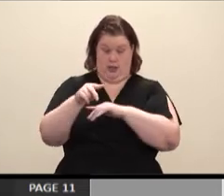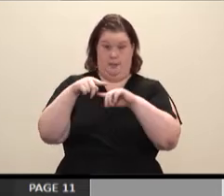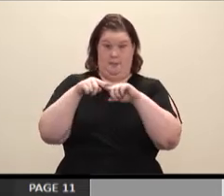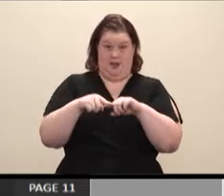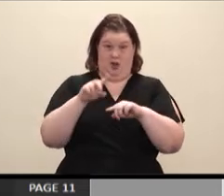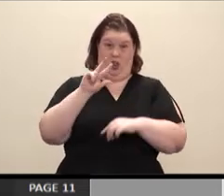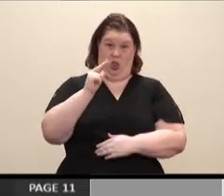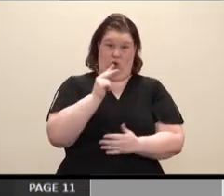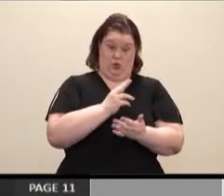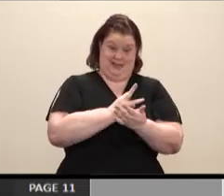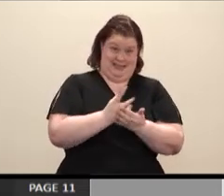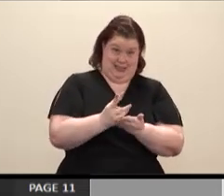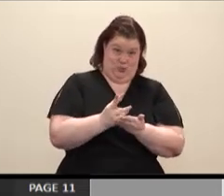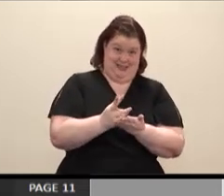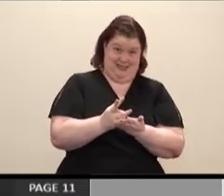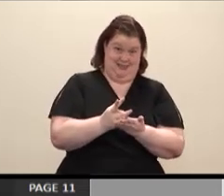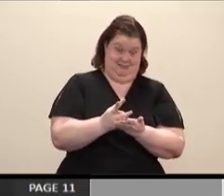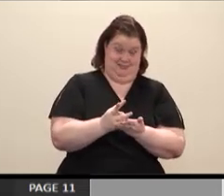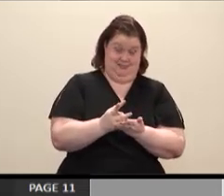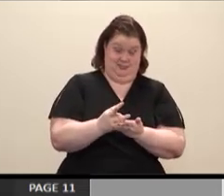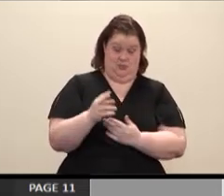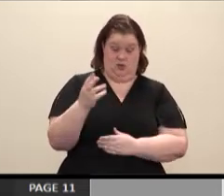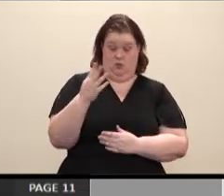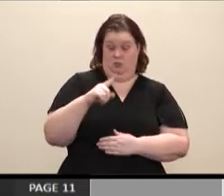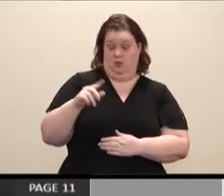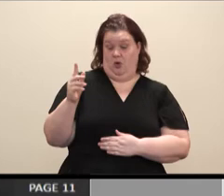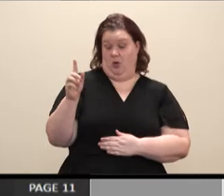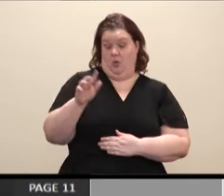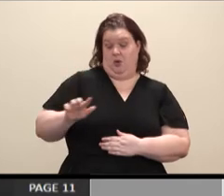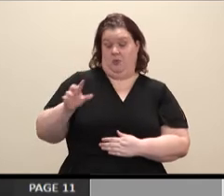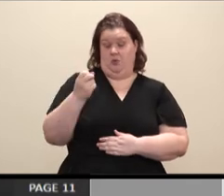the third 6 weeks was only